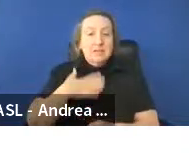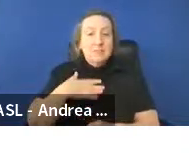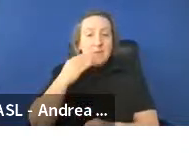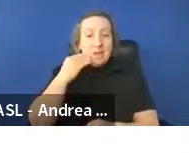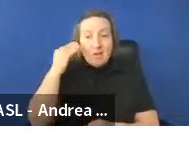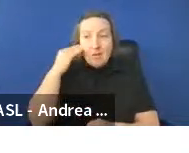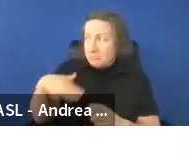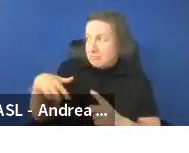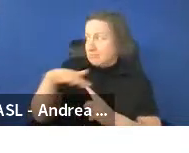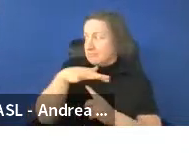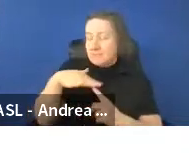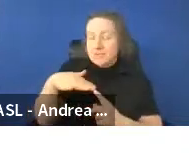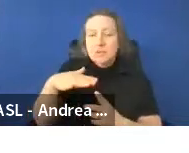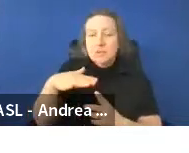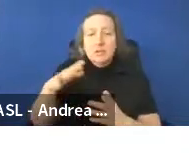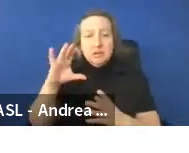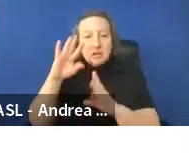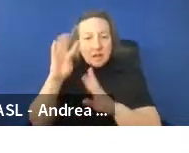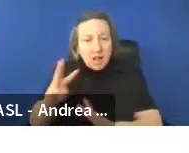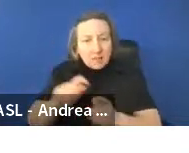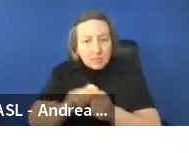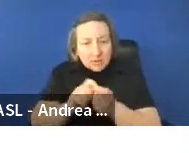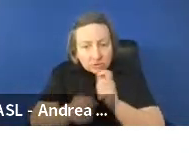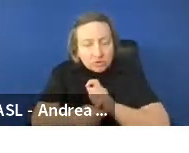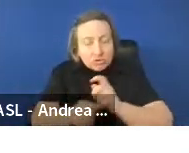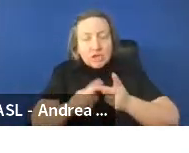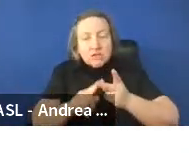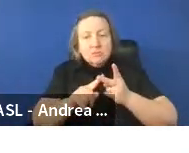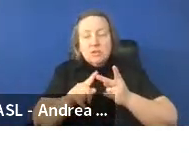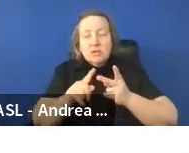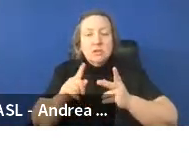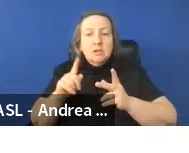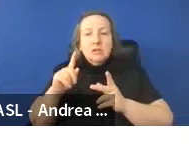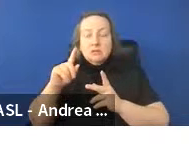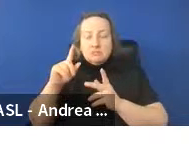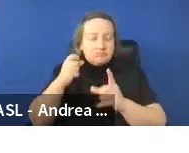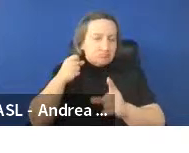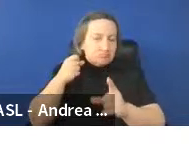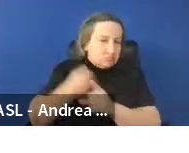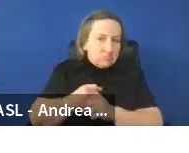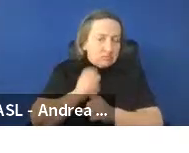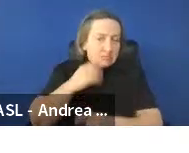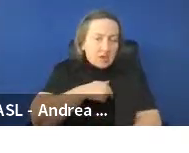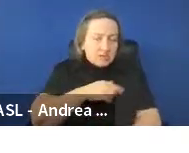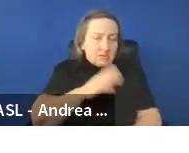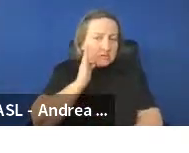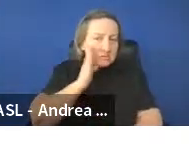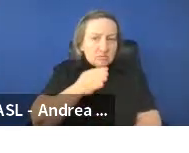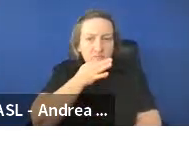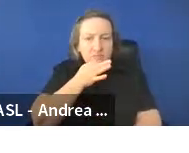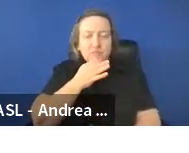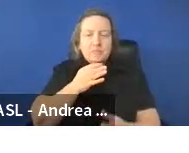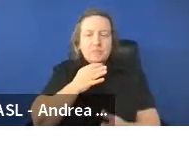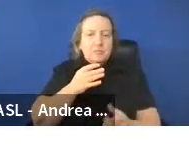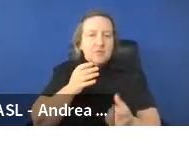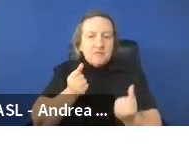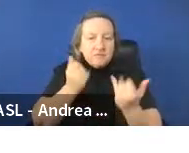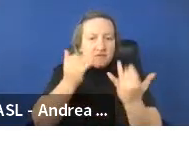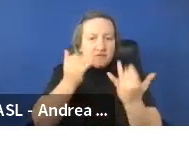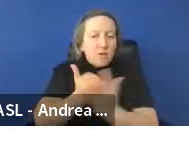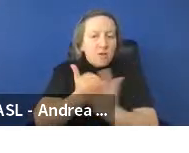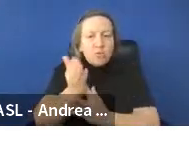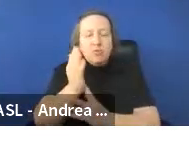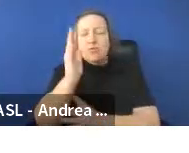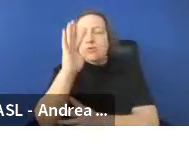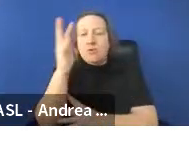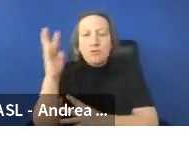Climate change is here, and the destruction of our planet is speeding towards me and towards us. Fires ravaged through ag lands, forests and